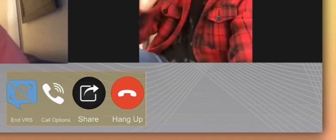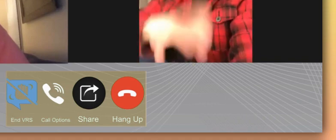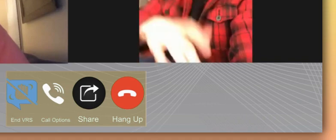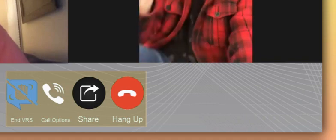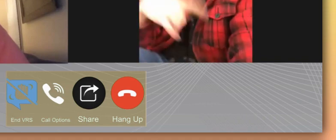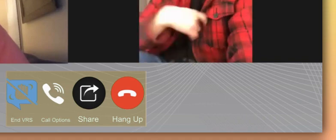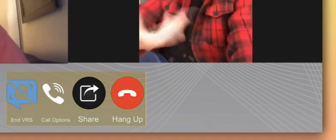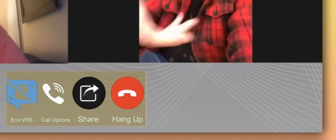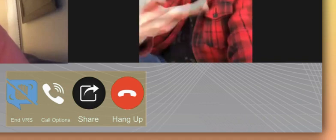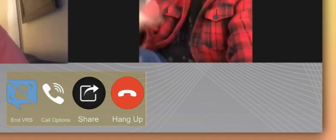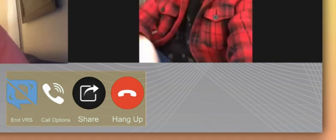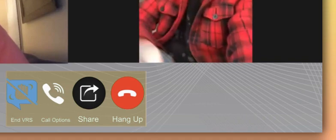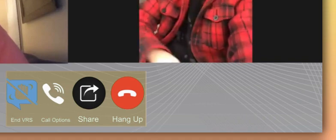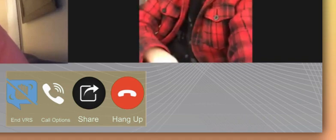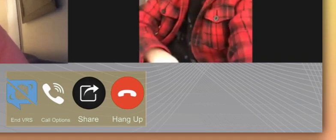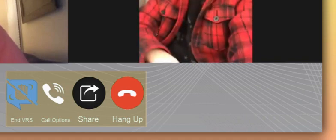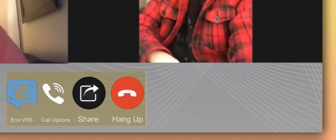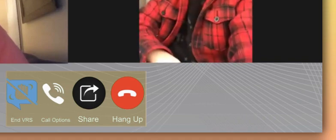Otherwise, why should I believe you?